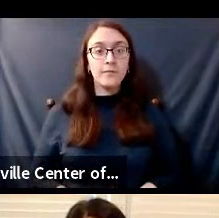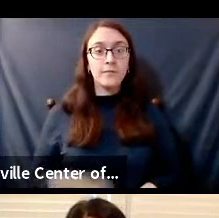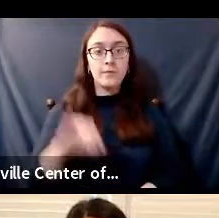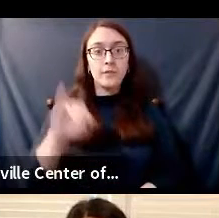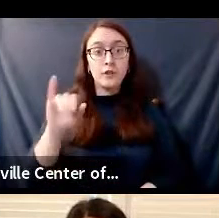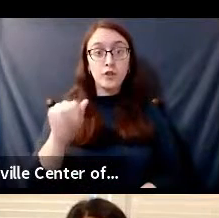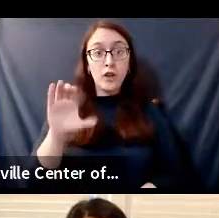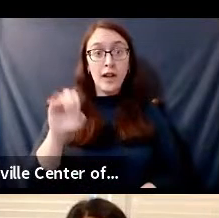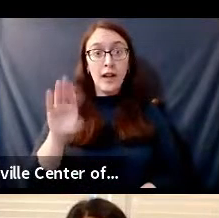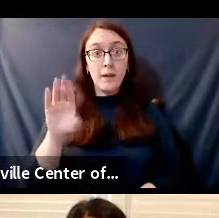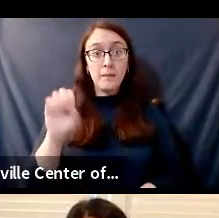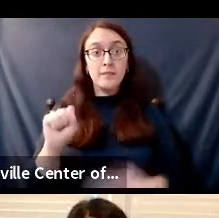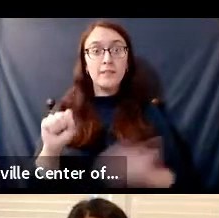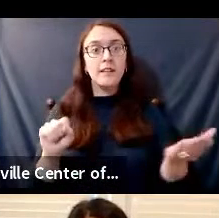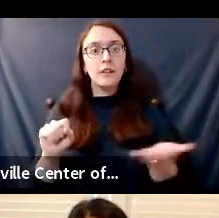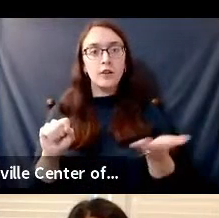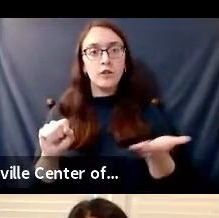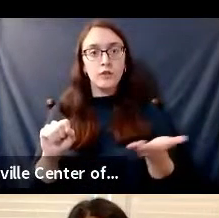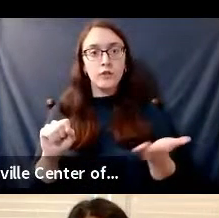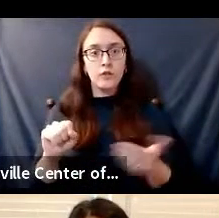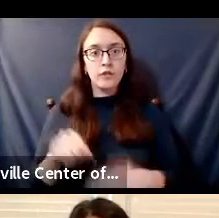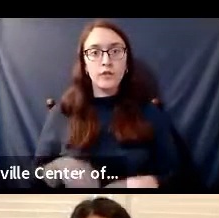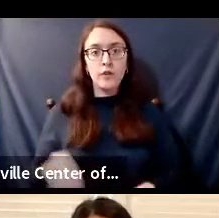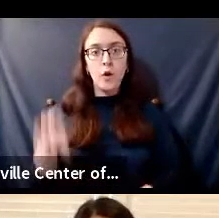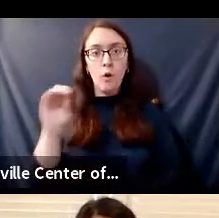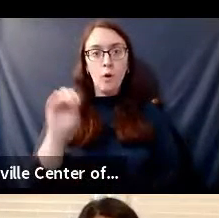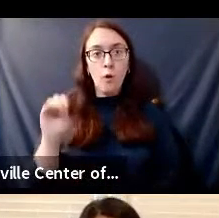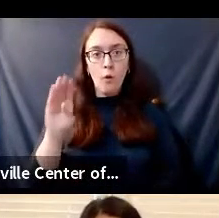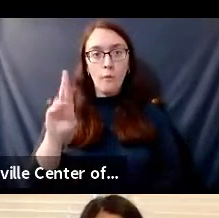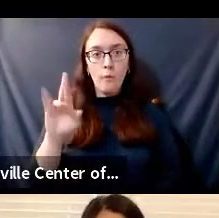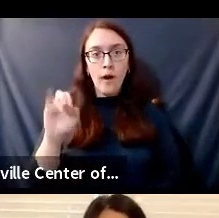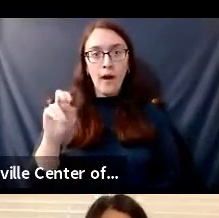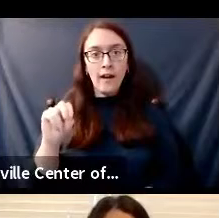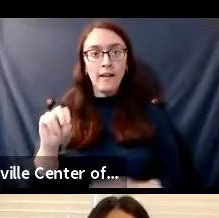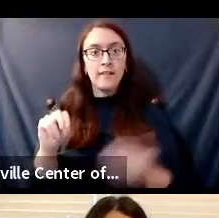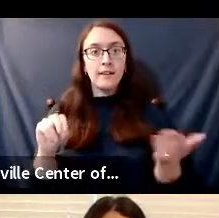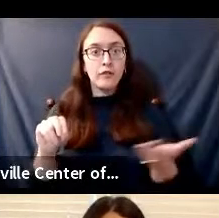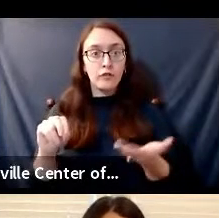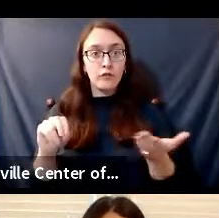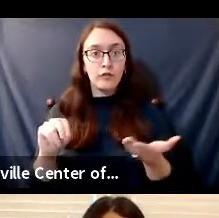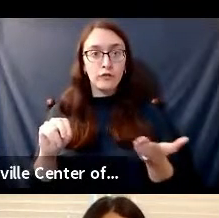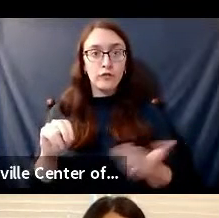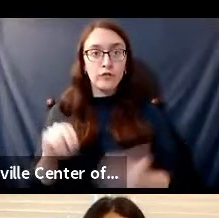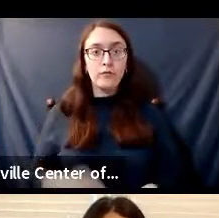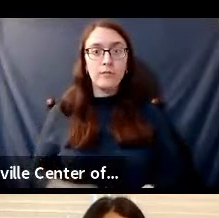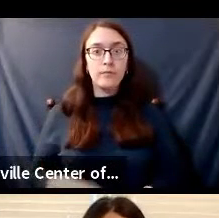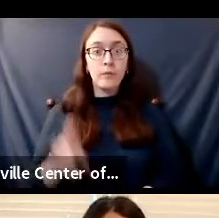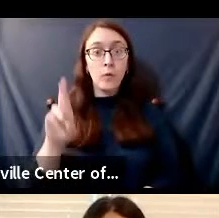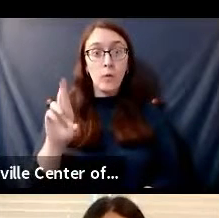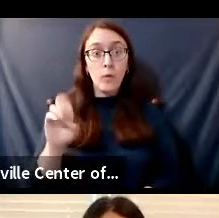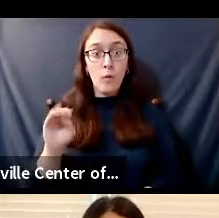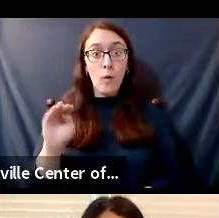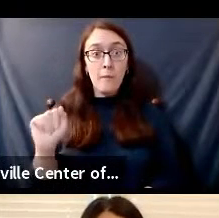Mayor Jacobs, Here. Dr. O'Brien, Present. Ms.